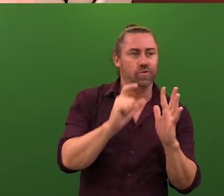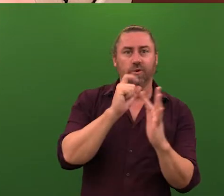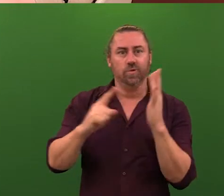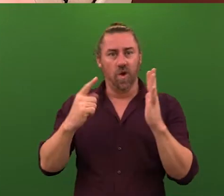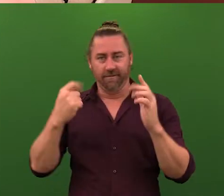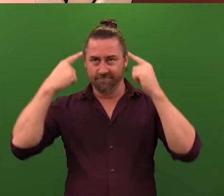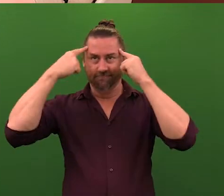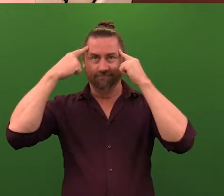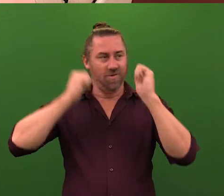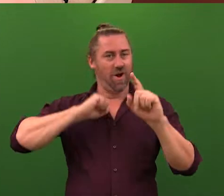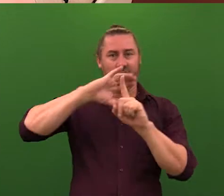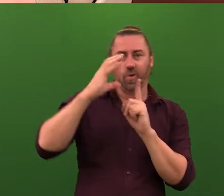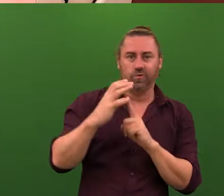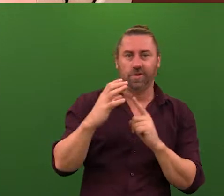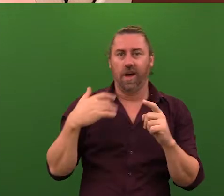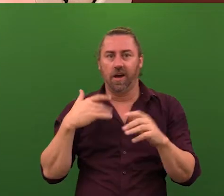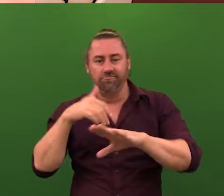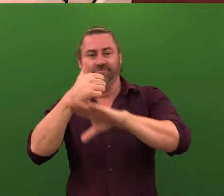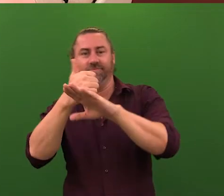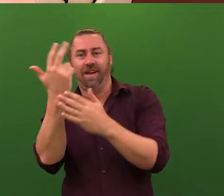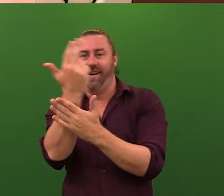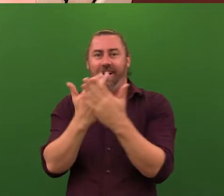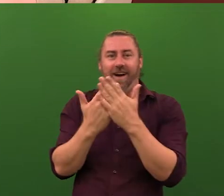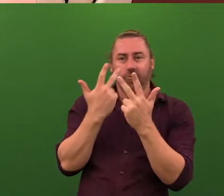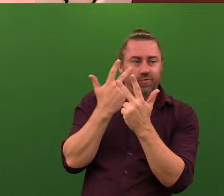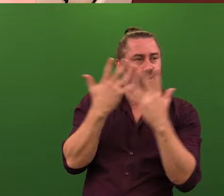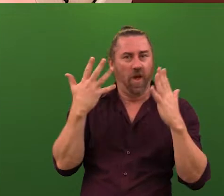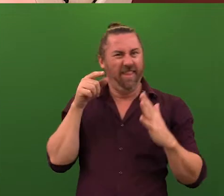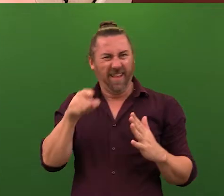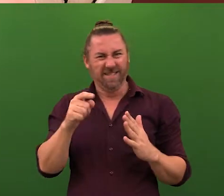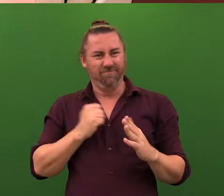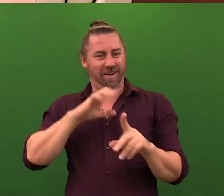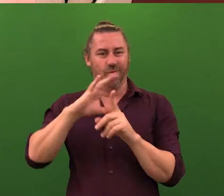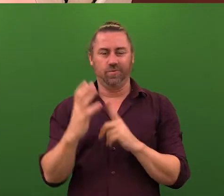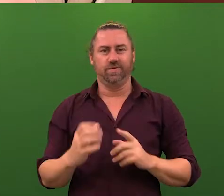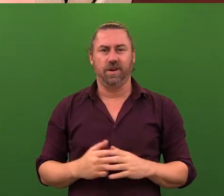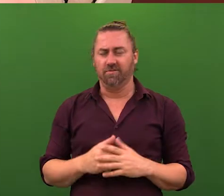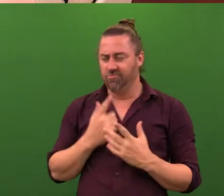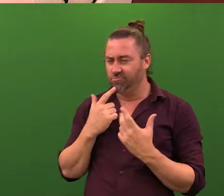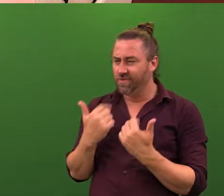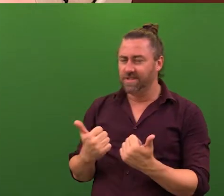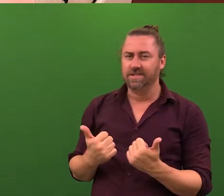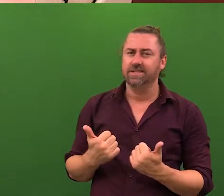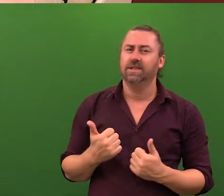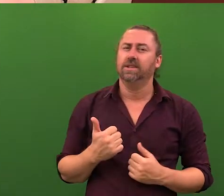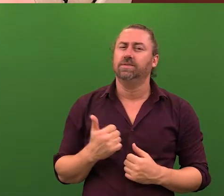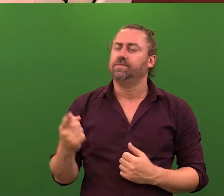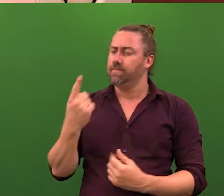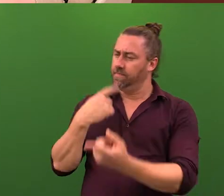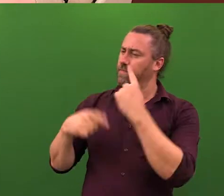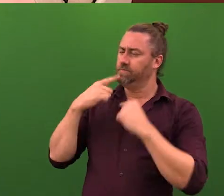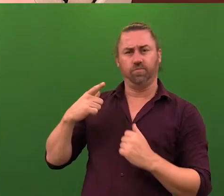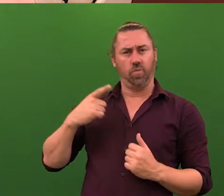do. It's behind every work that I make. Yeah. Yeah. Great. Can you tell us a little